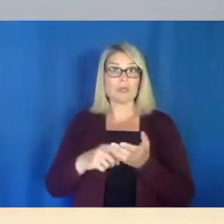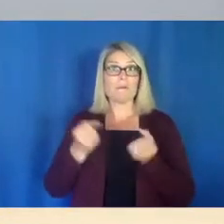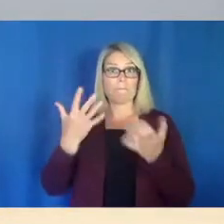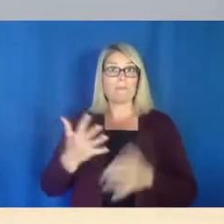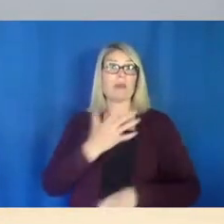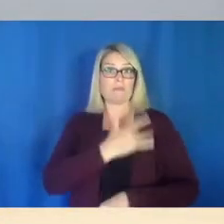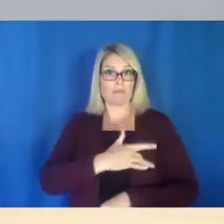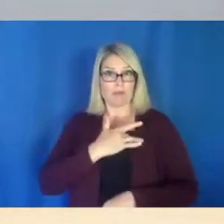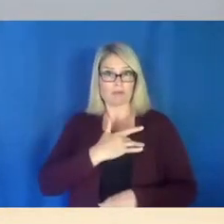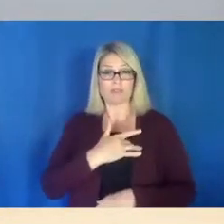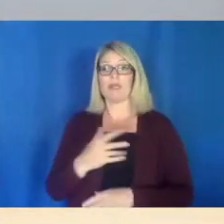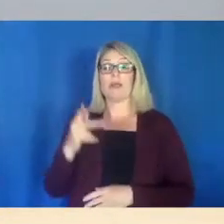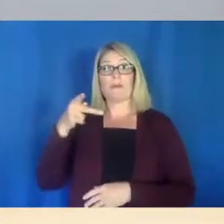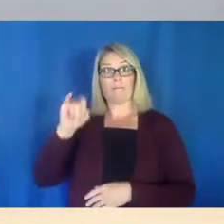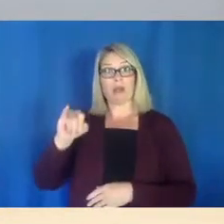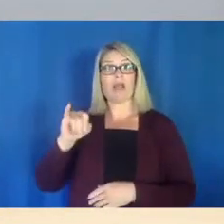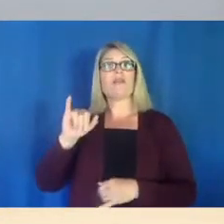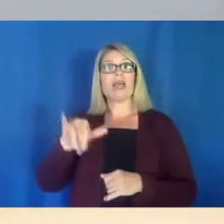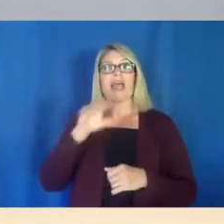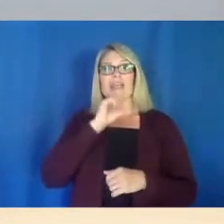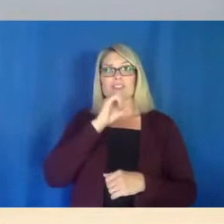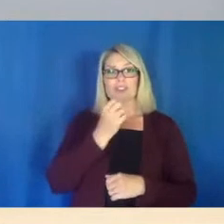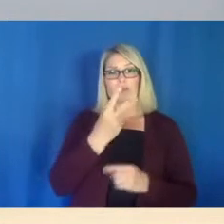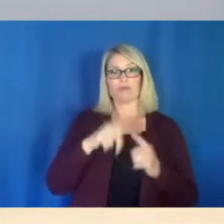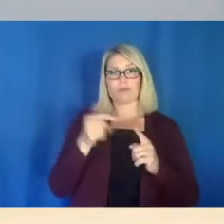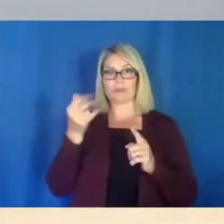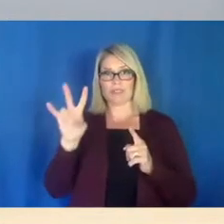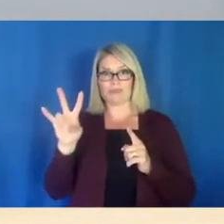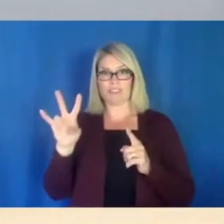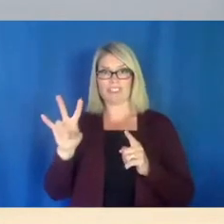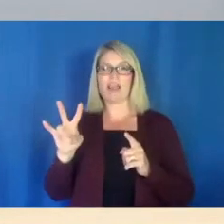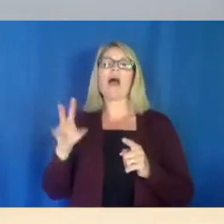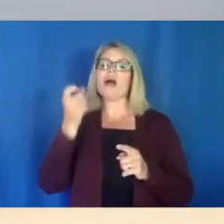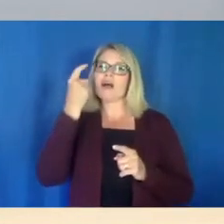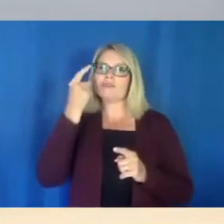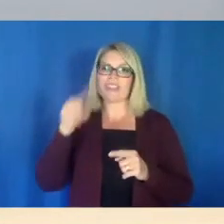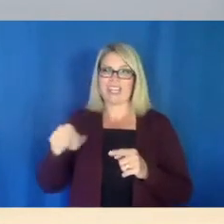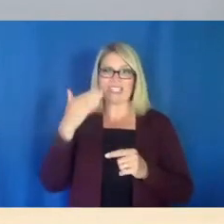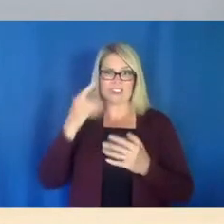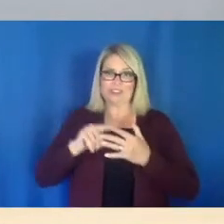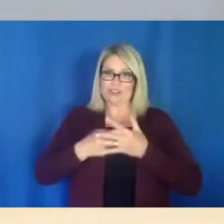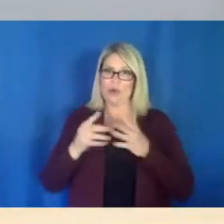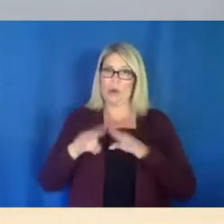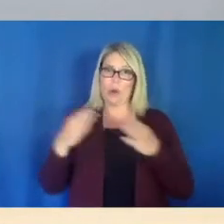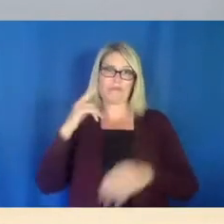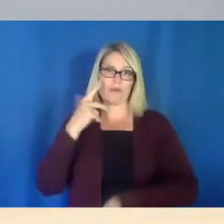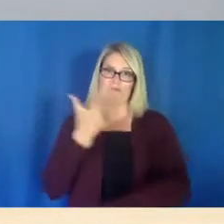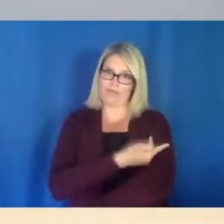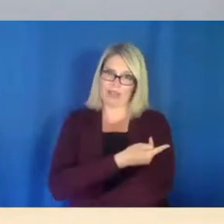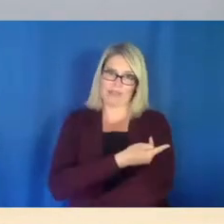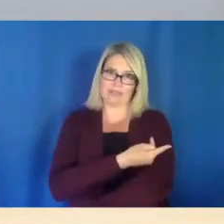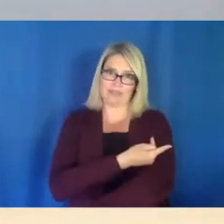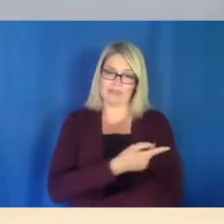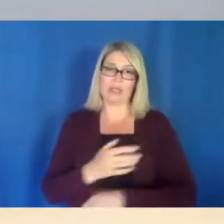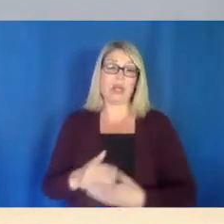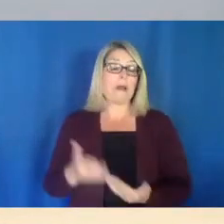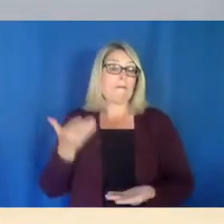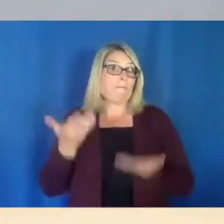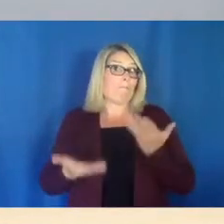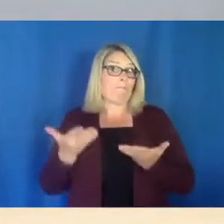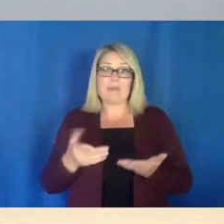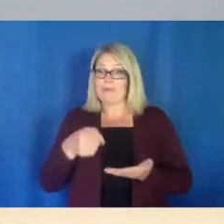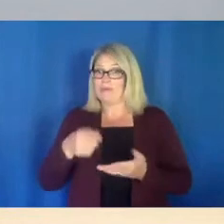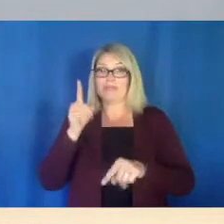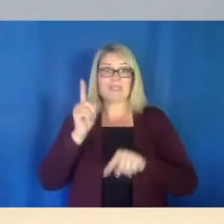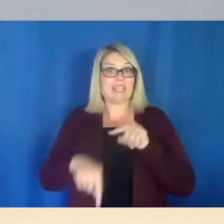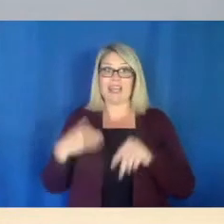PEI, youth aged 12 to 17 only recently were able to access the COVID-19 vaccine, and it may not be possible for them to receive